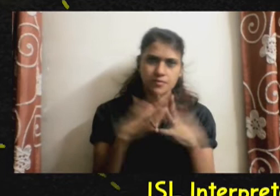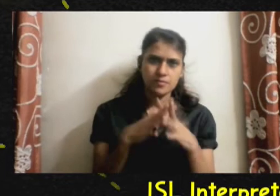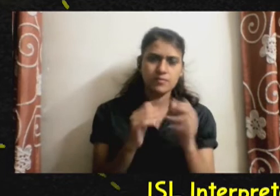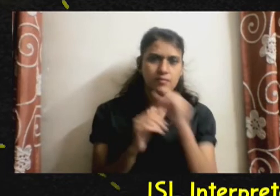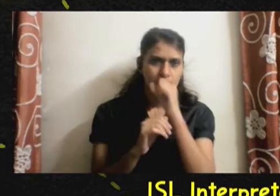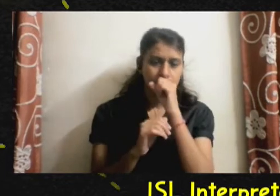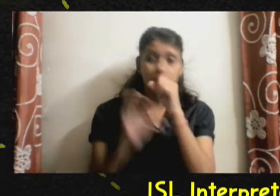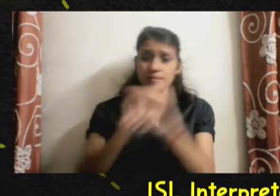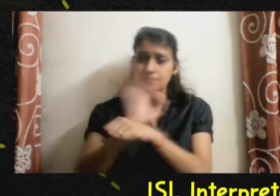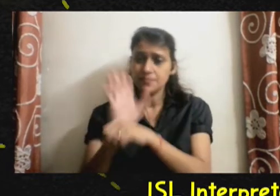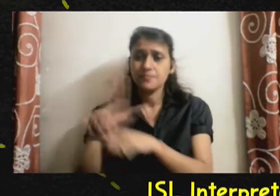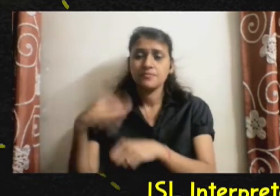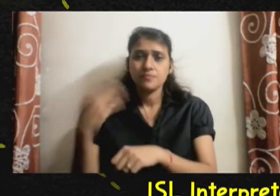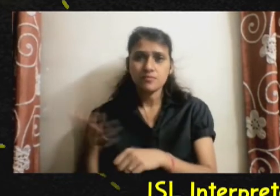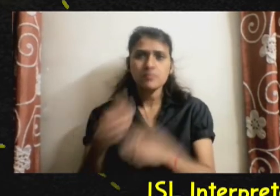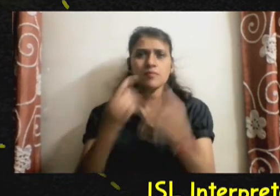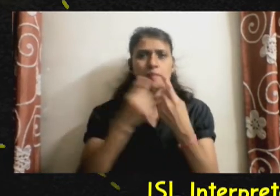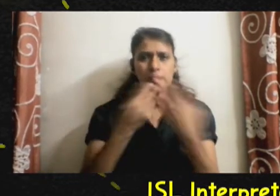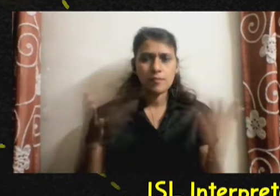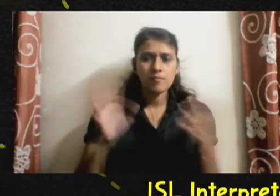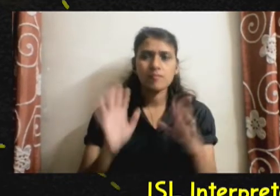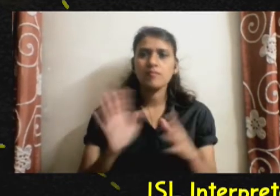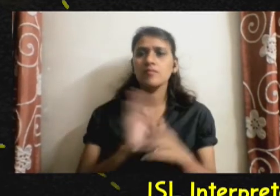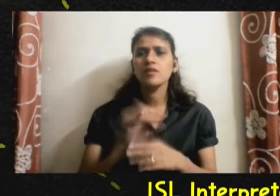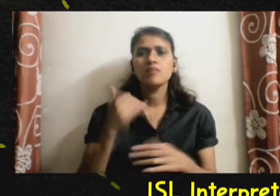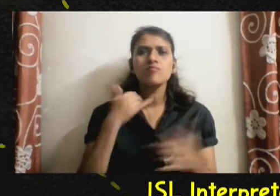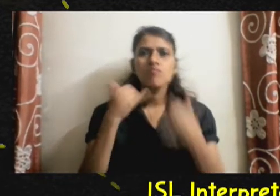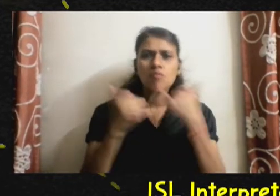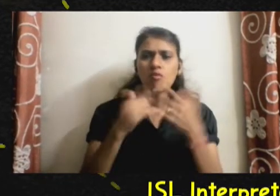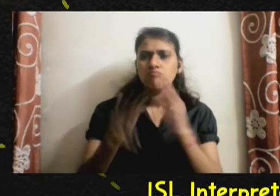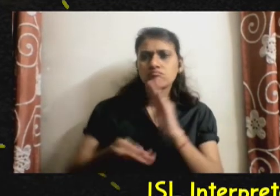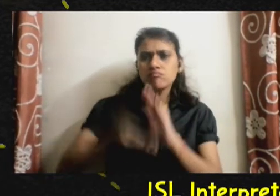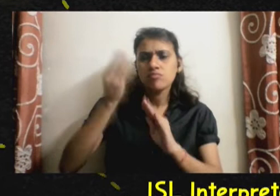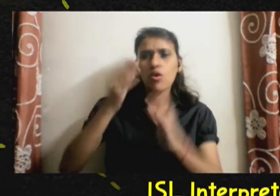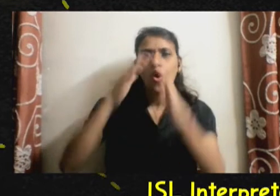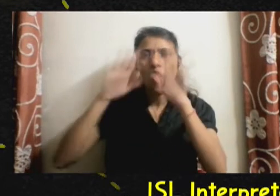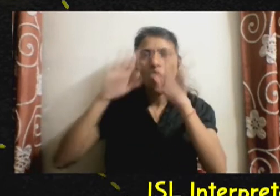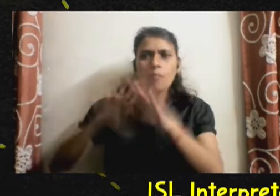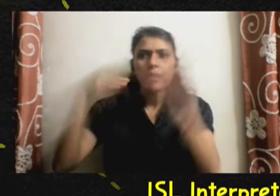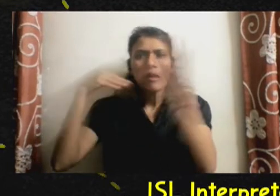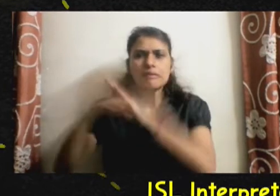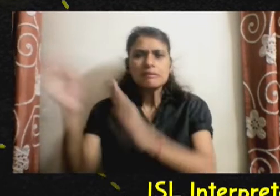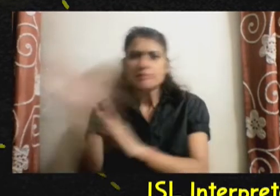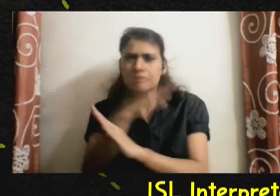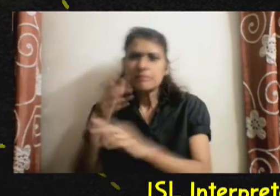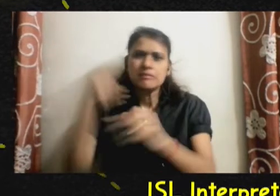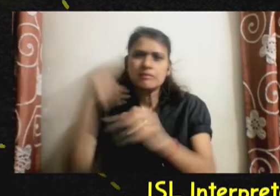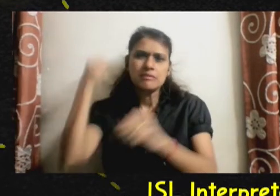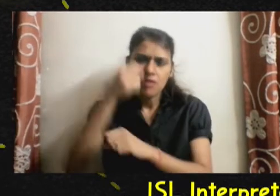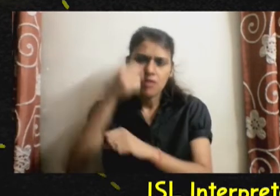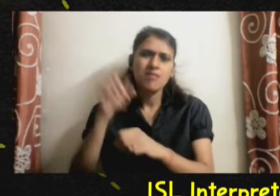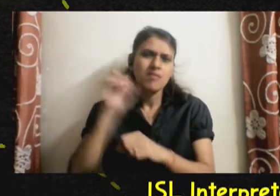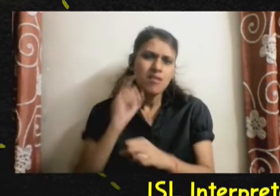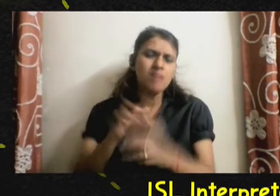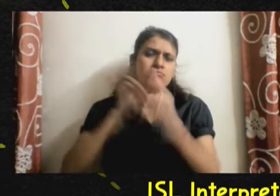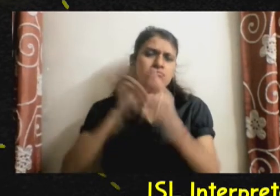during the pandemic. So, there's a lot of hotlines reporting that there's increase in domestic violence. So we wanted to really understand, are people